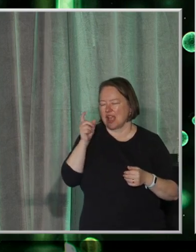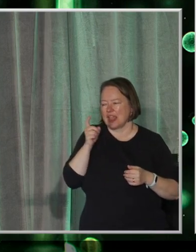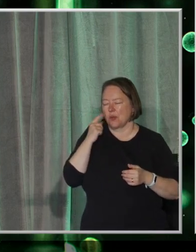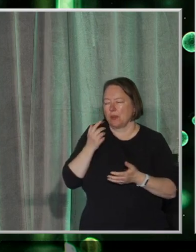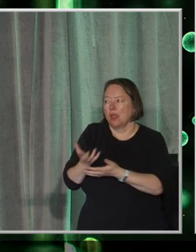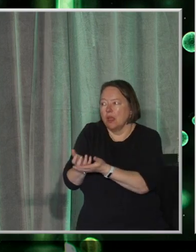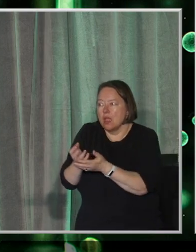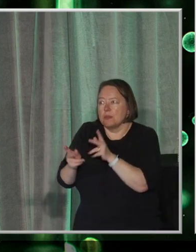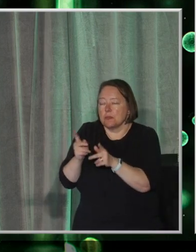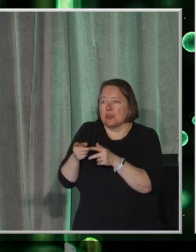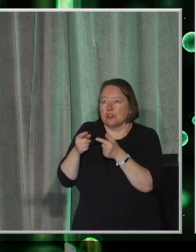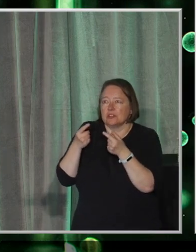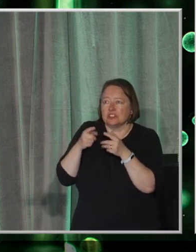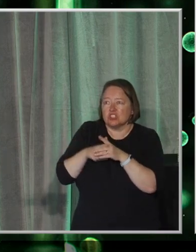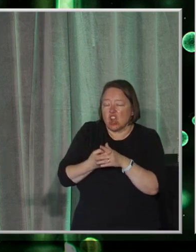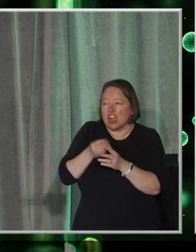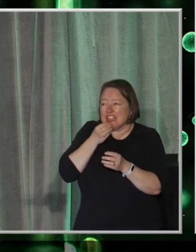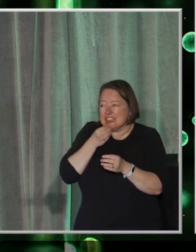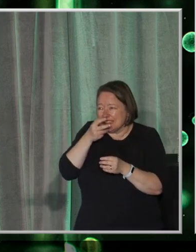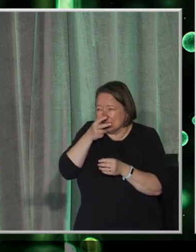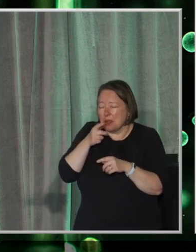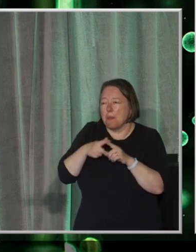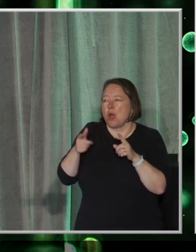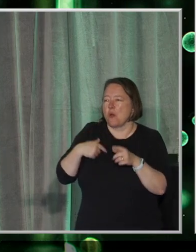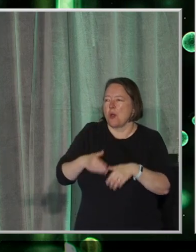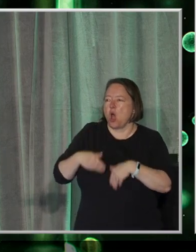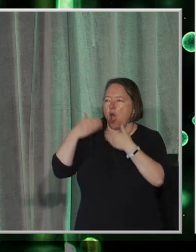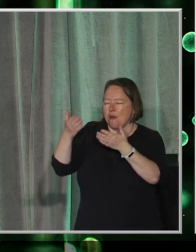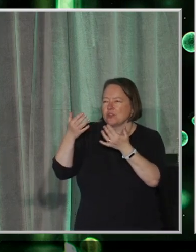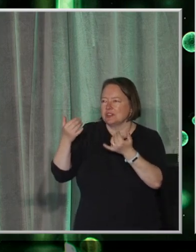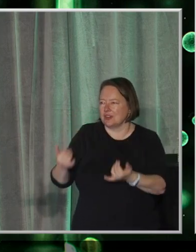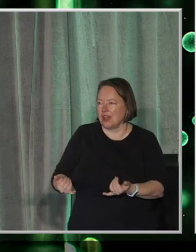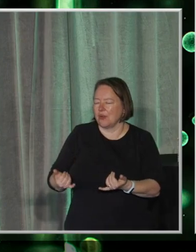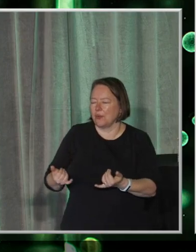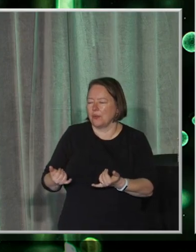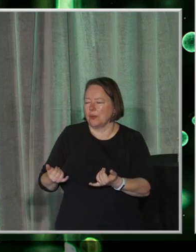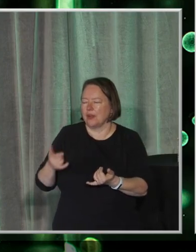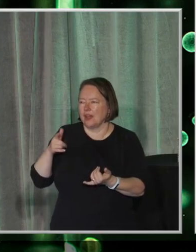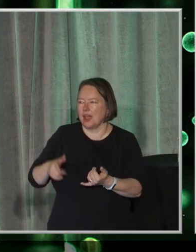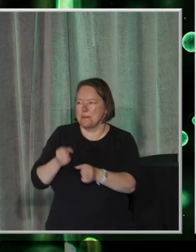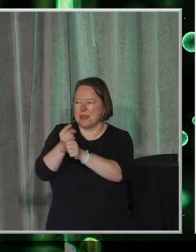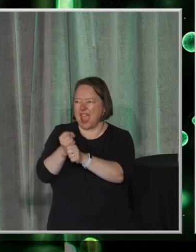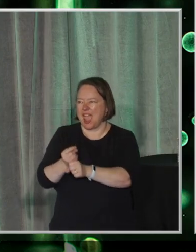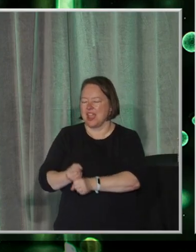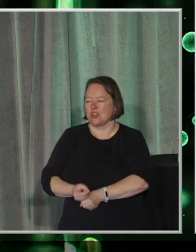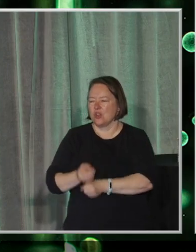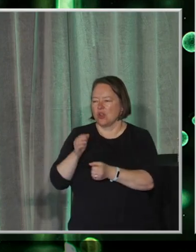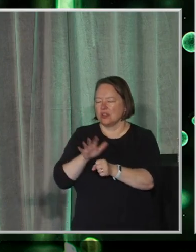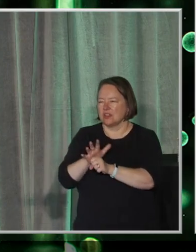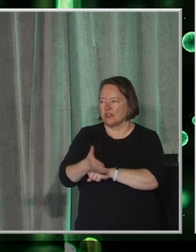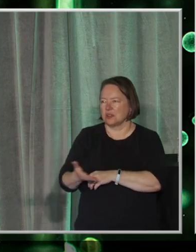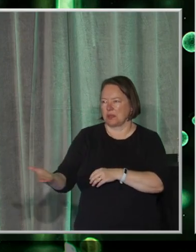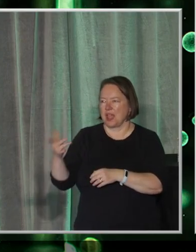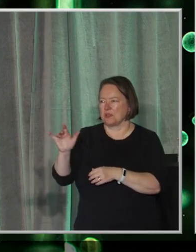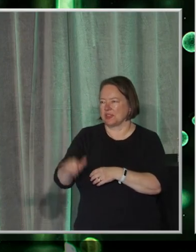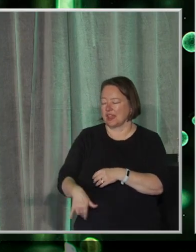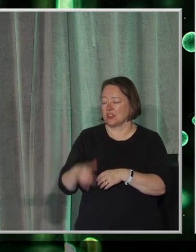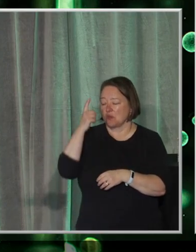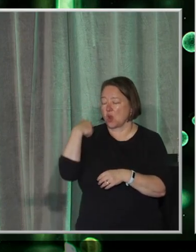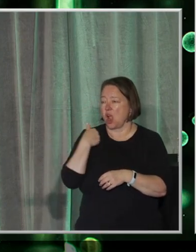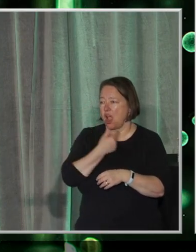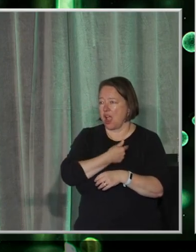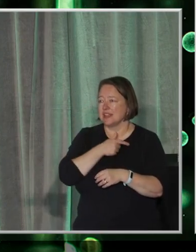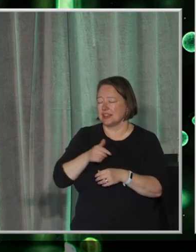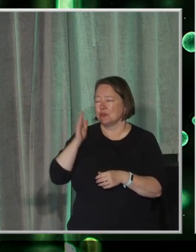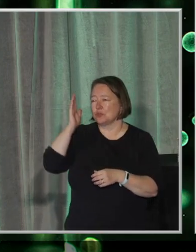begging people to start eating the insect, but we're going to be offering now to them an annual supply of it. So for us, in the